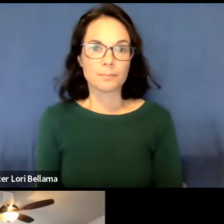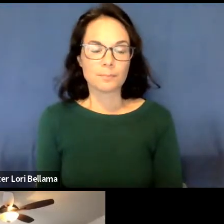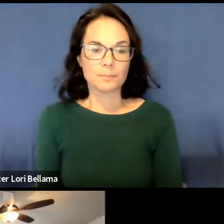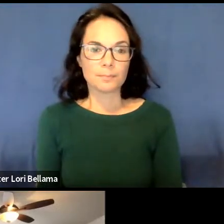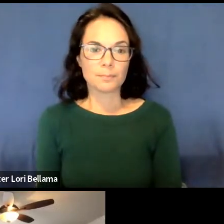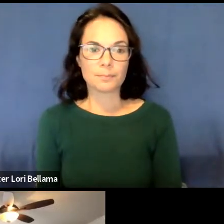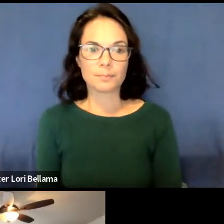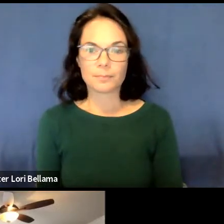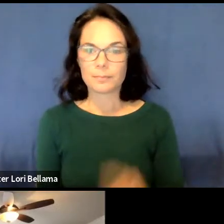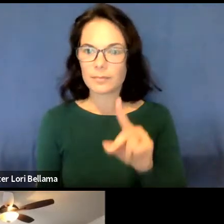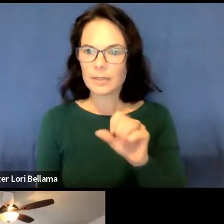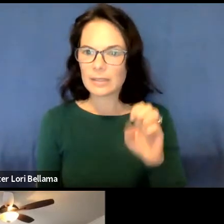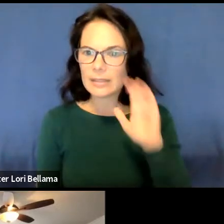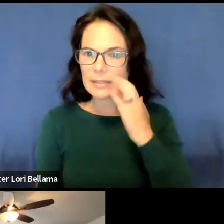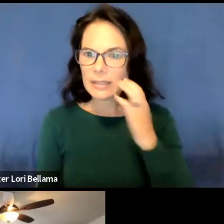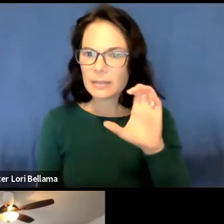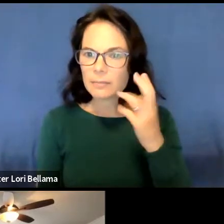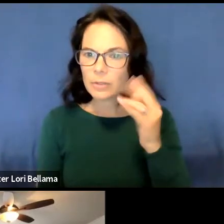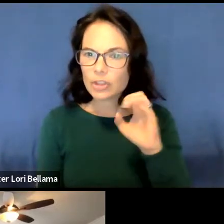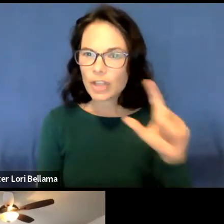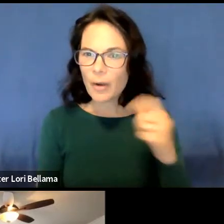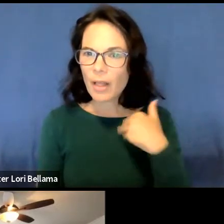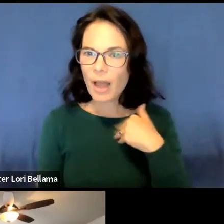it looks like Cheryl has a question.